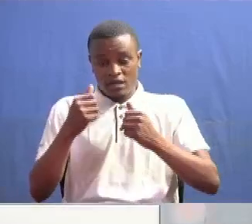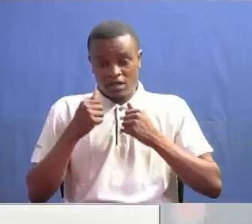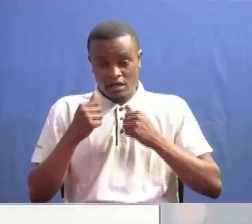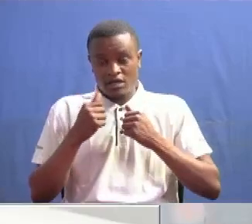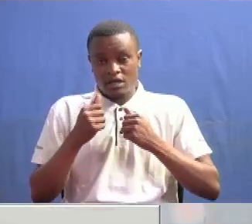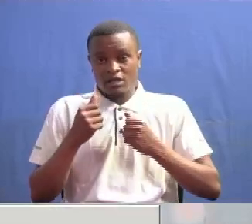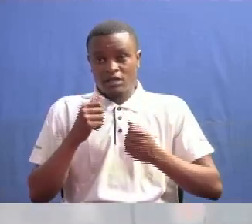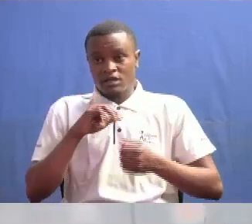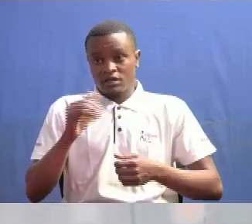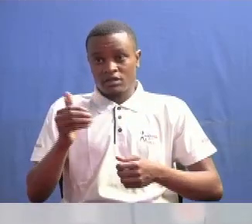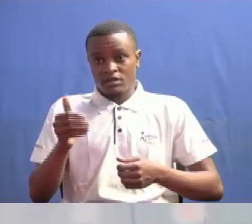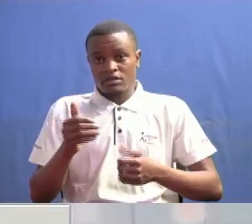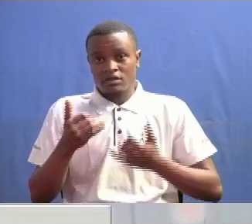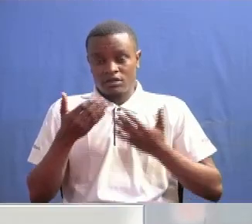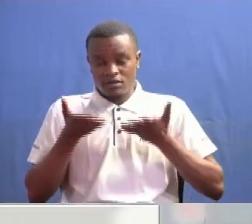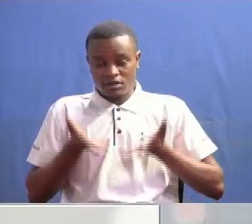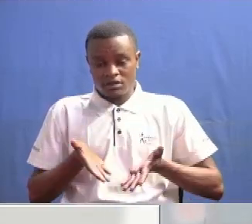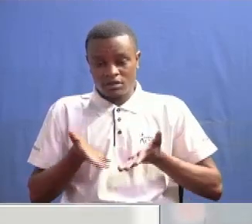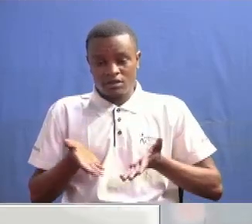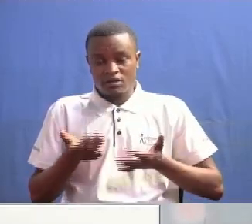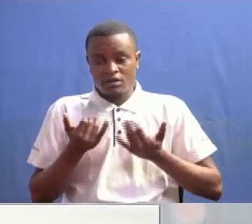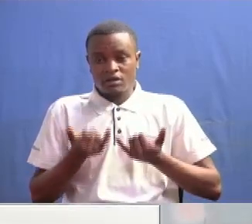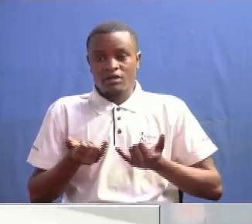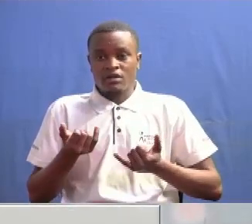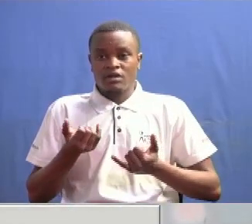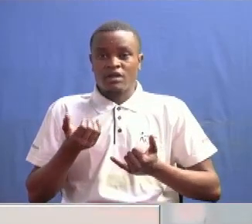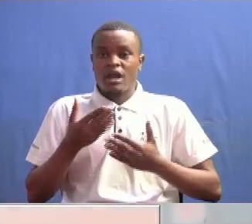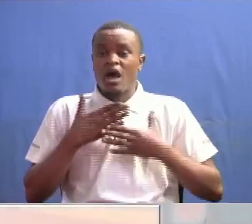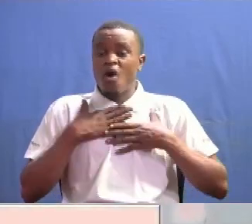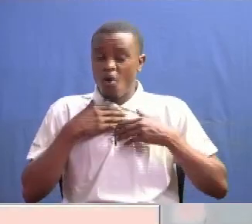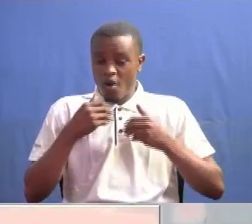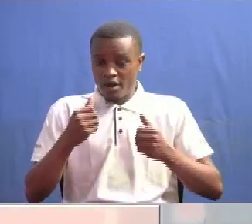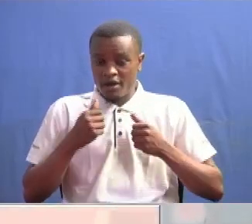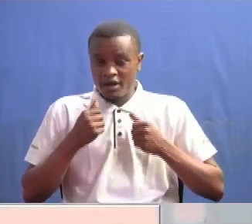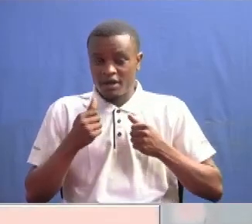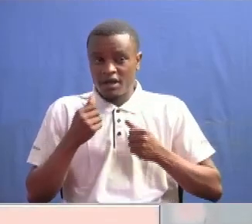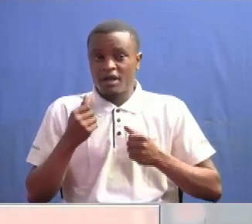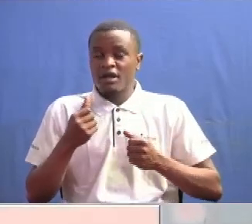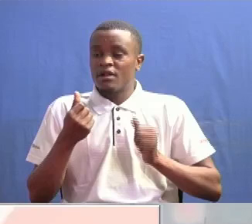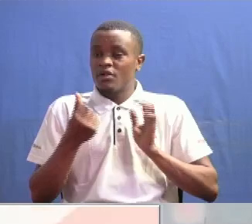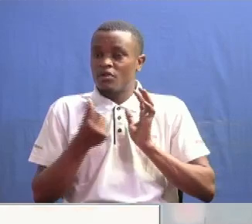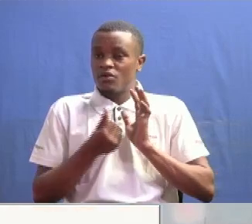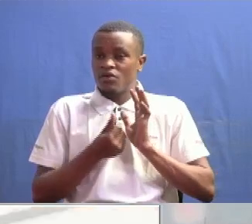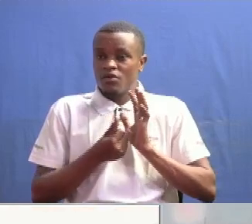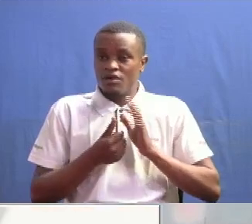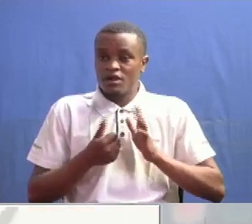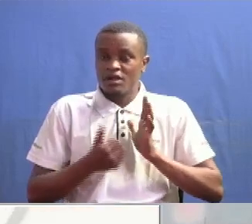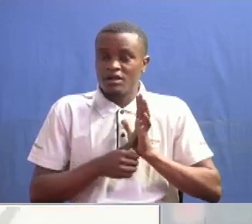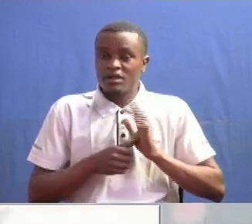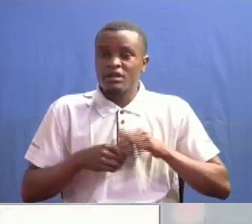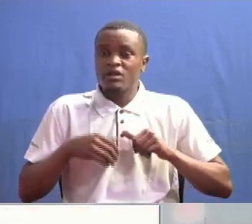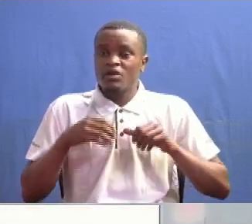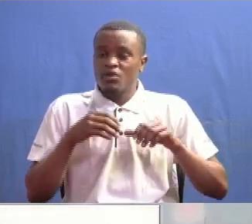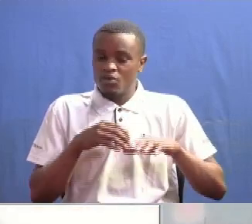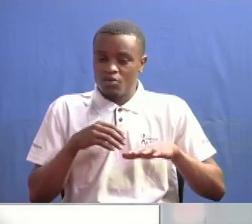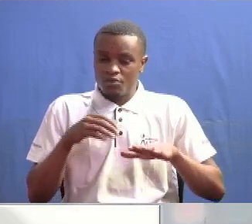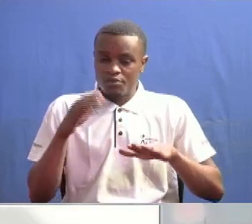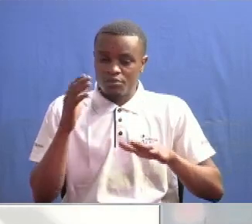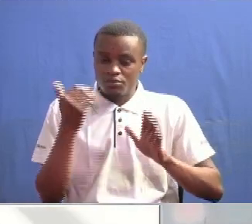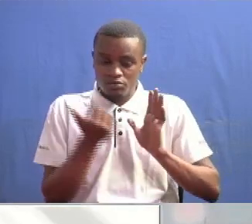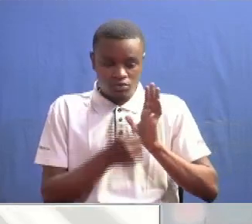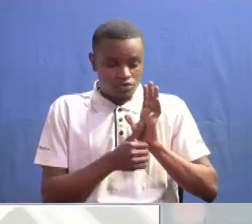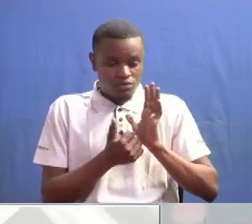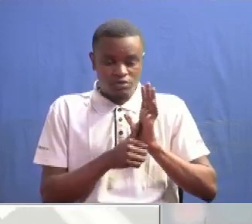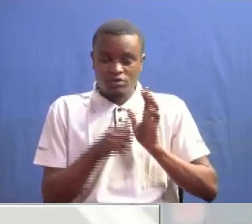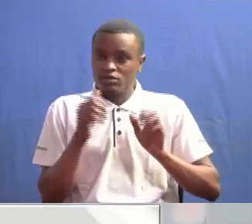Ear infections are among the most overlooked health conditions, yet they can lead to serious complications, including hearing